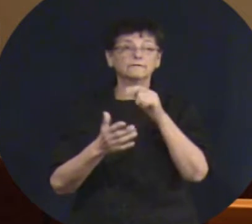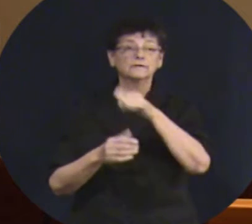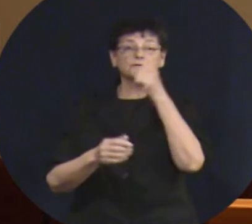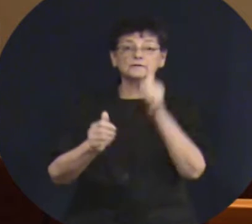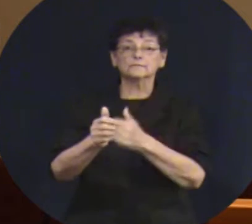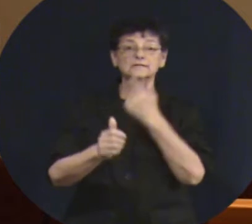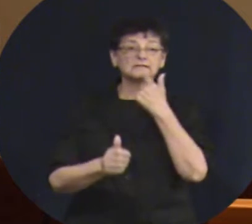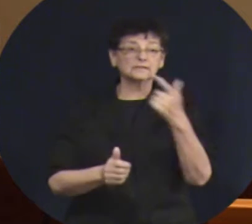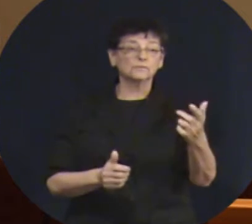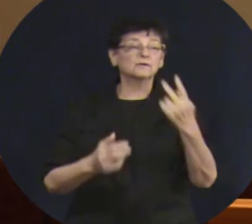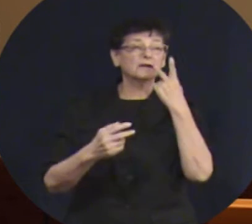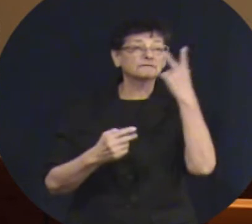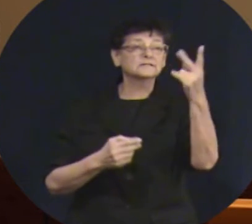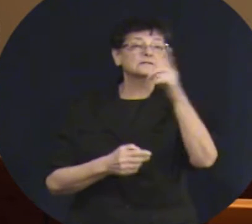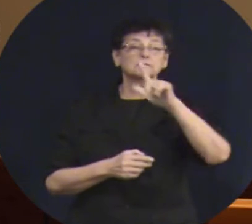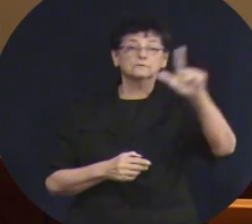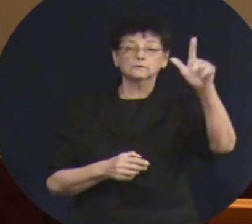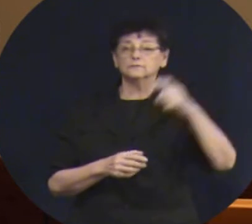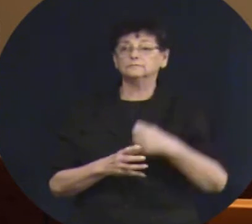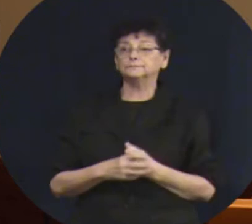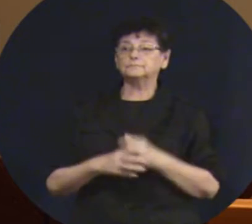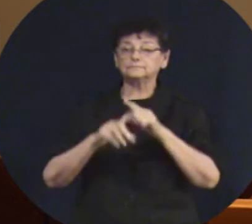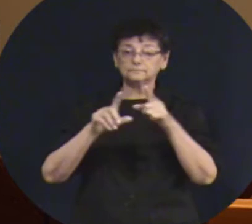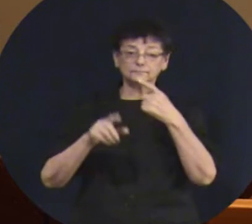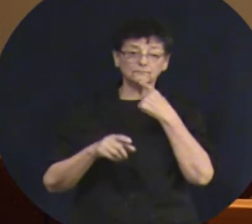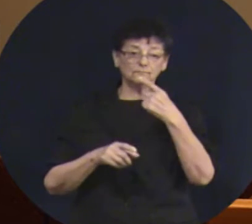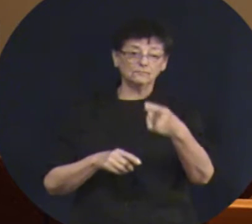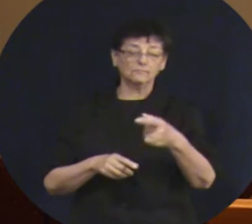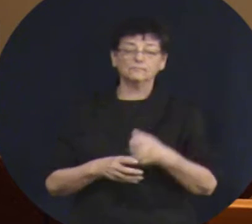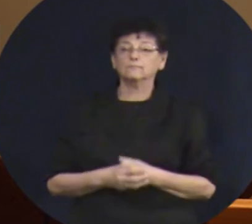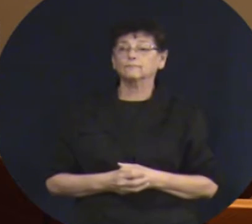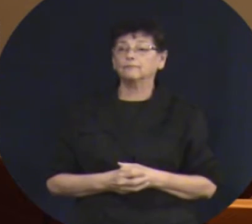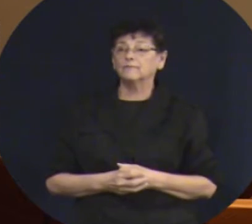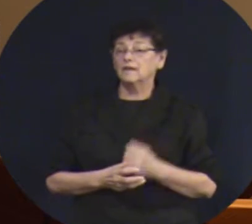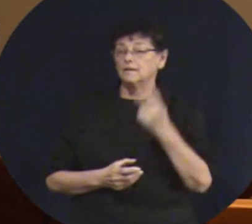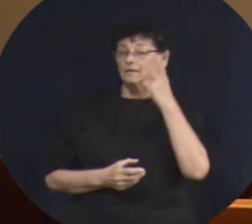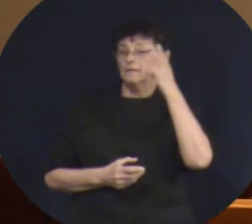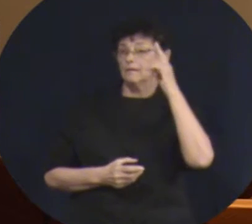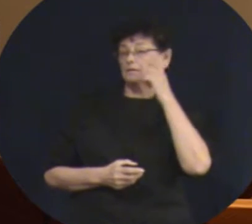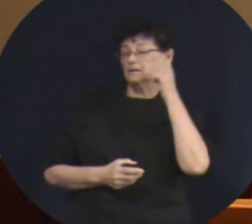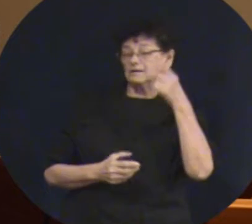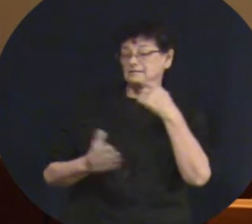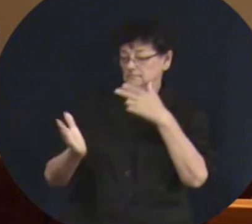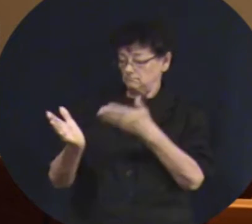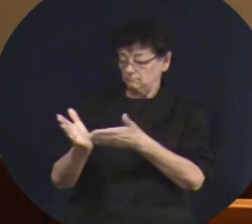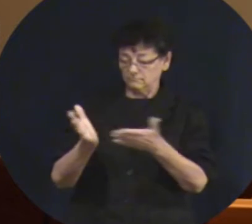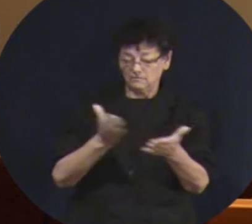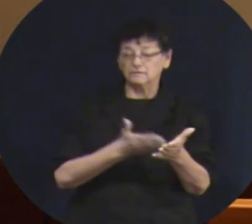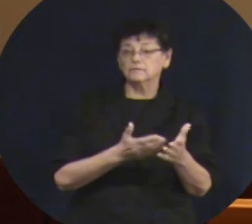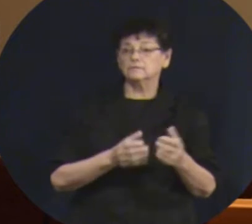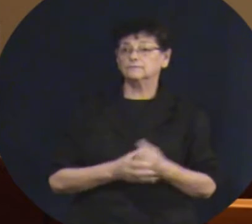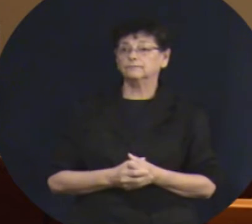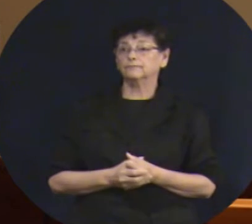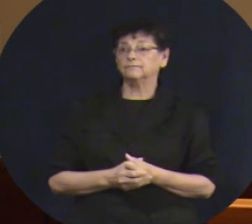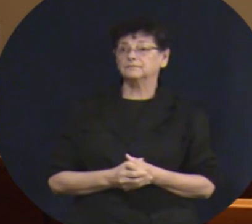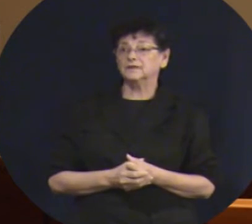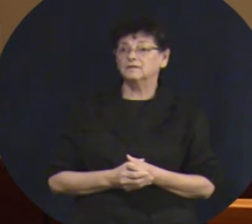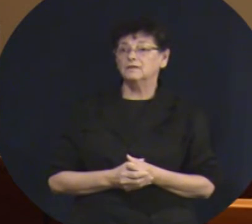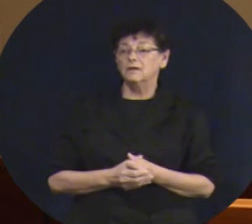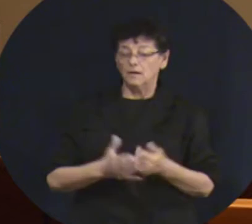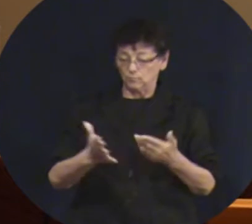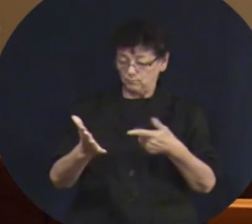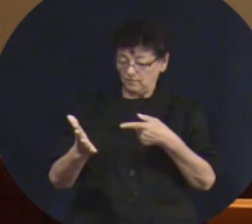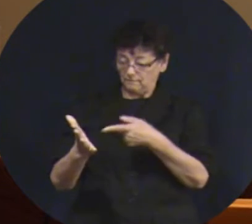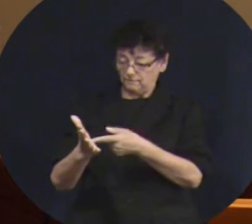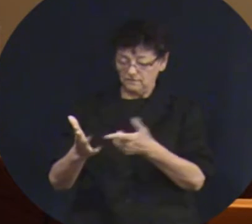to him, We have seen the Lord. But he said to them, Unless I see the mark of the nails in his hands, and put my